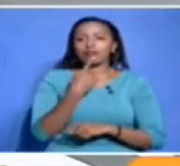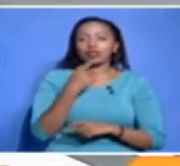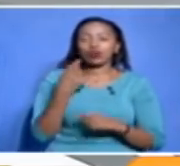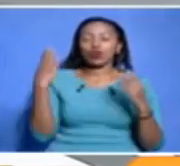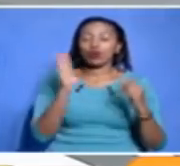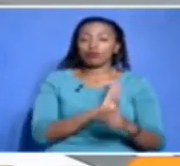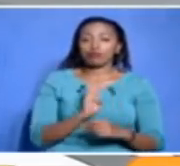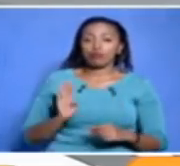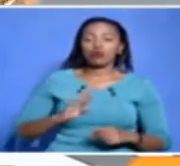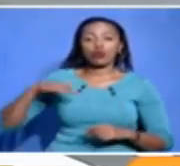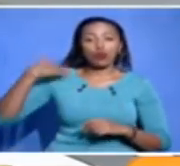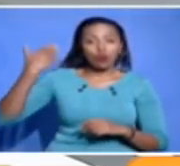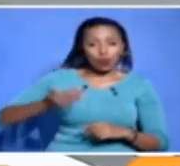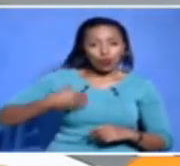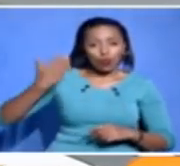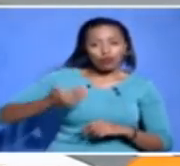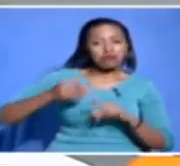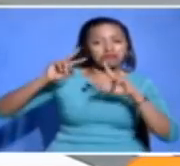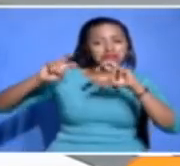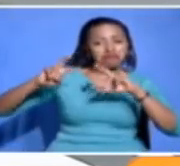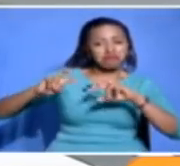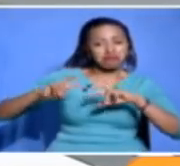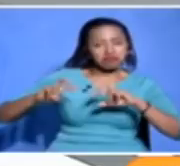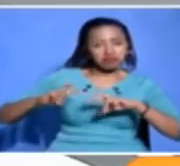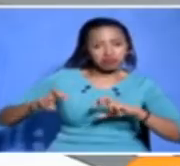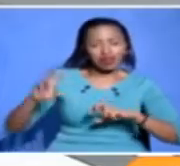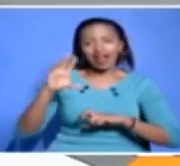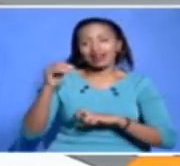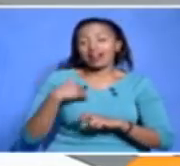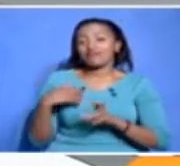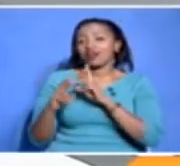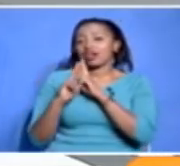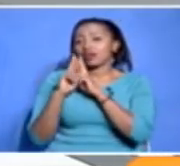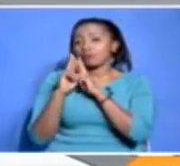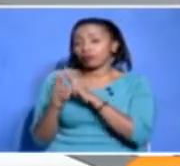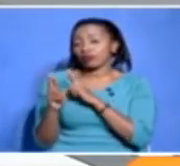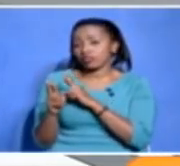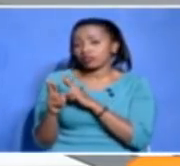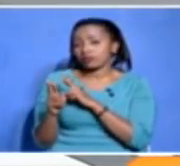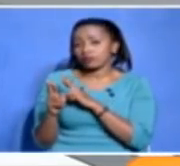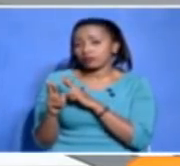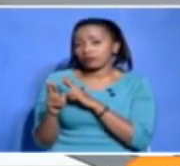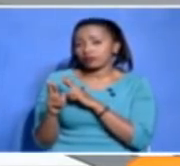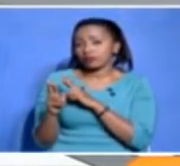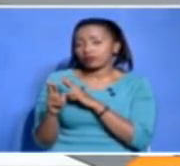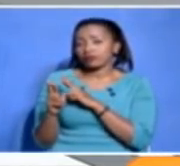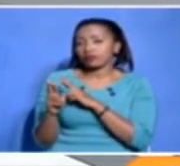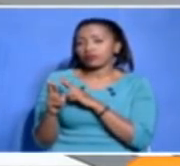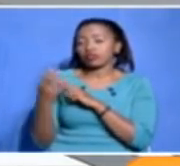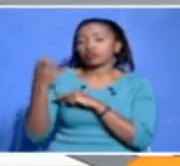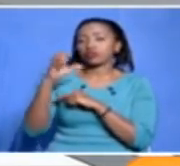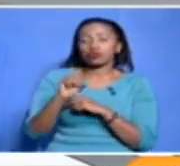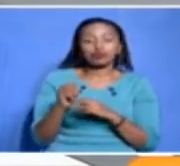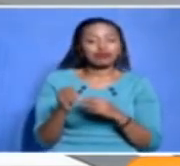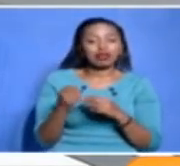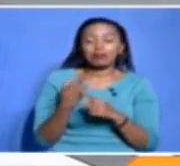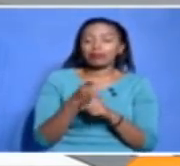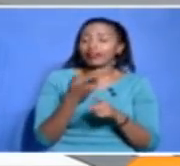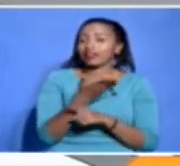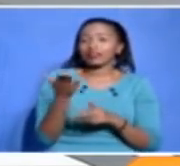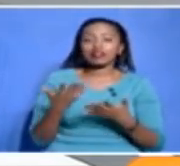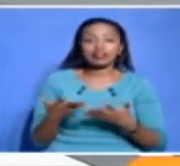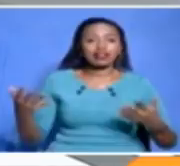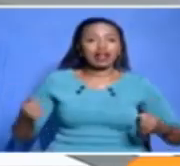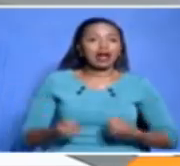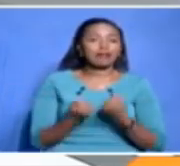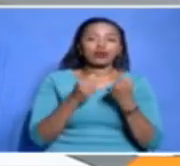checks to make sure they weed out the fake from the real, and how indeed some people fall through the cracks not once, but